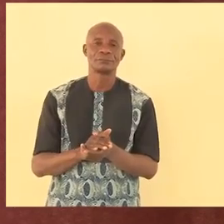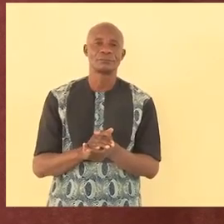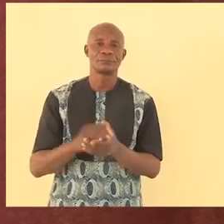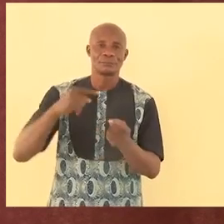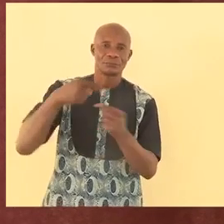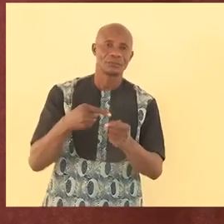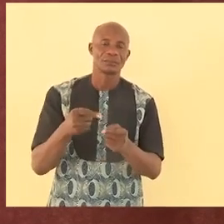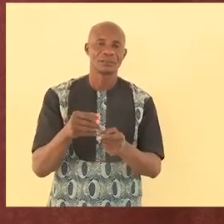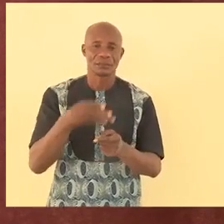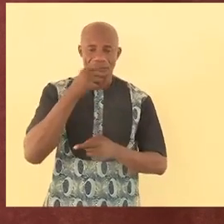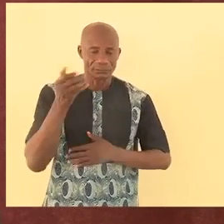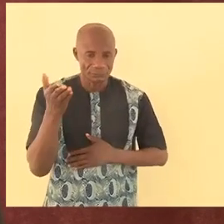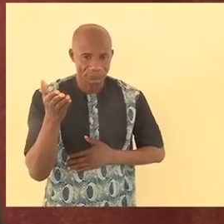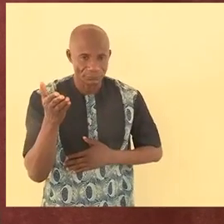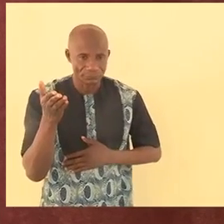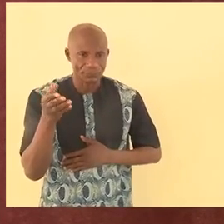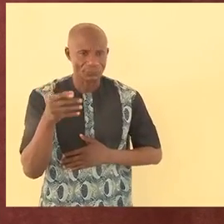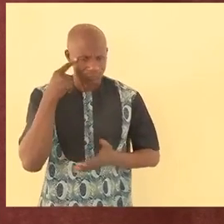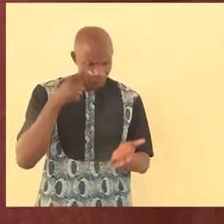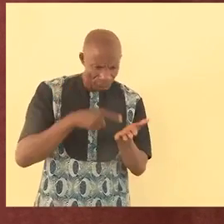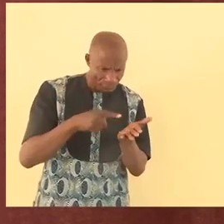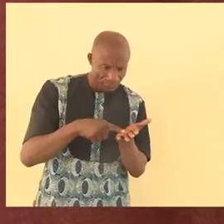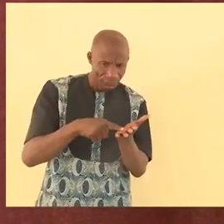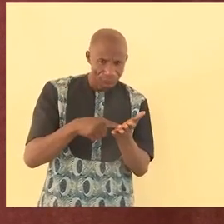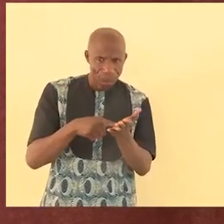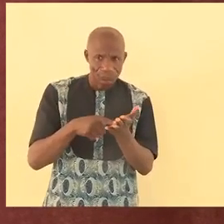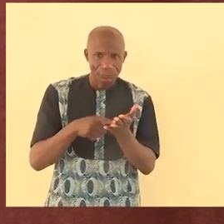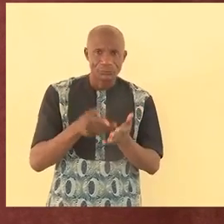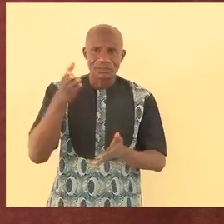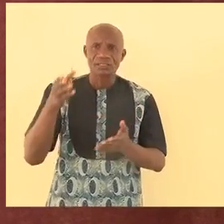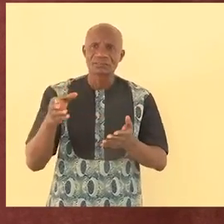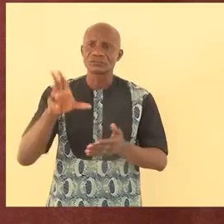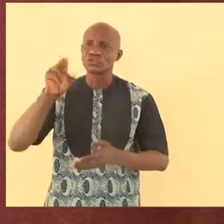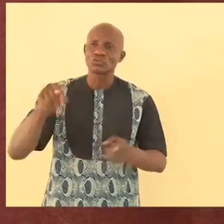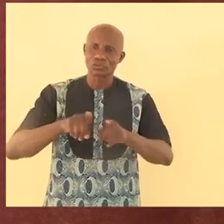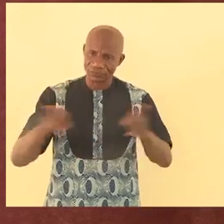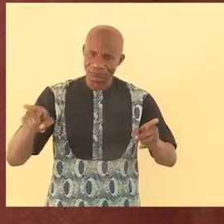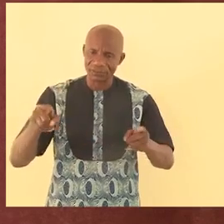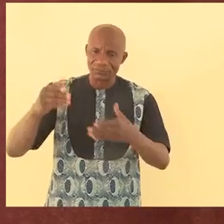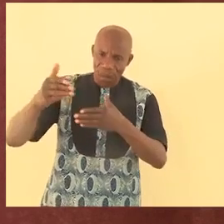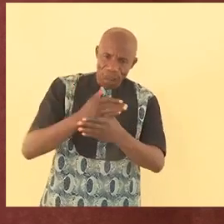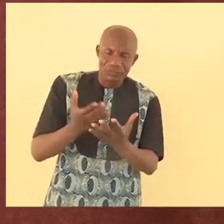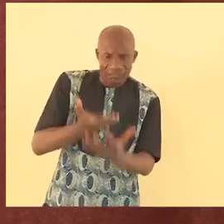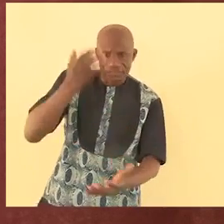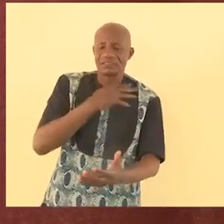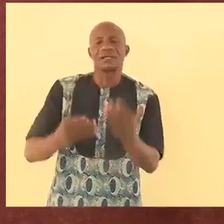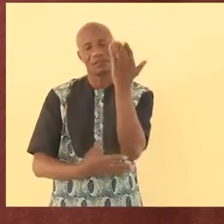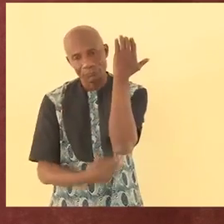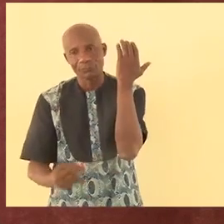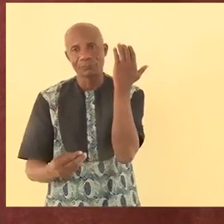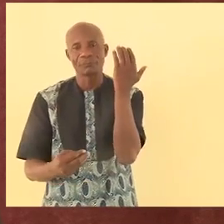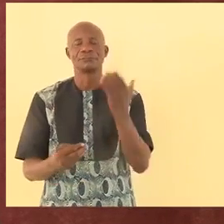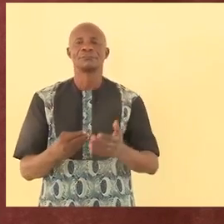2010. And when I got there, what I observed was that there was no difference between the rich and the poor, like the